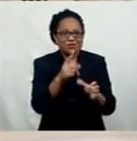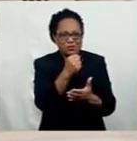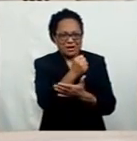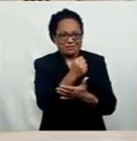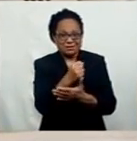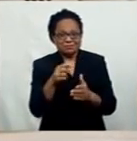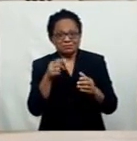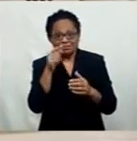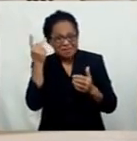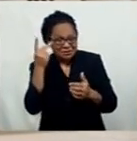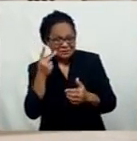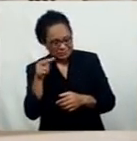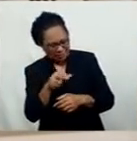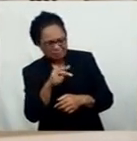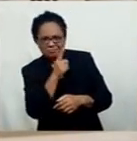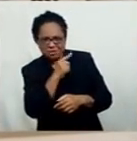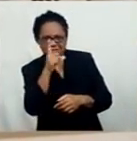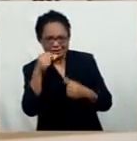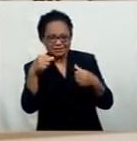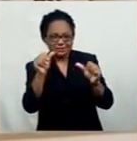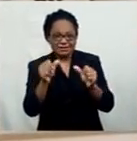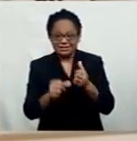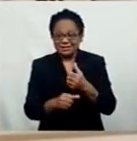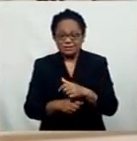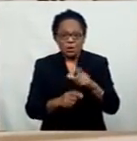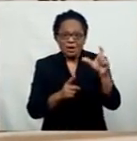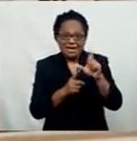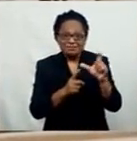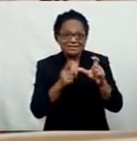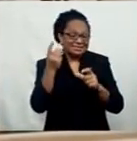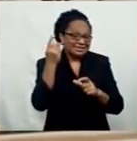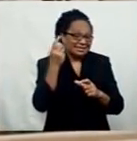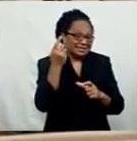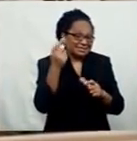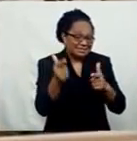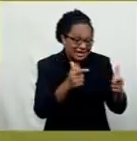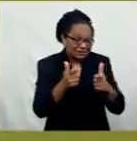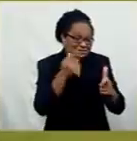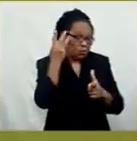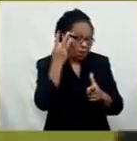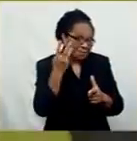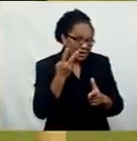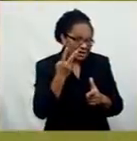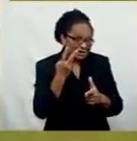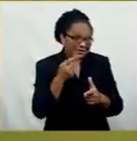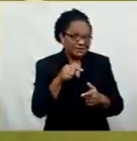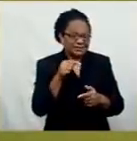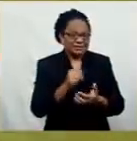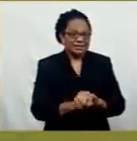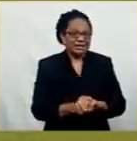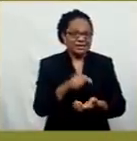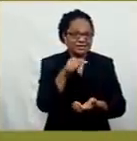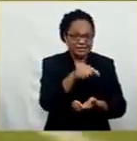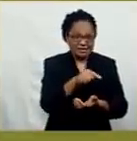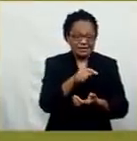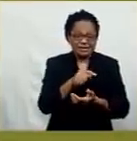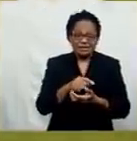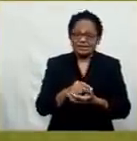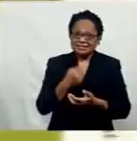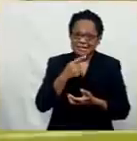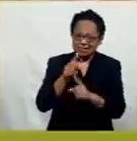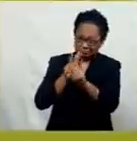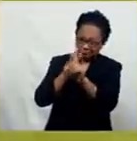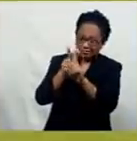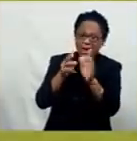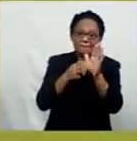achieve. Fijiana captain Rusila Nangasau, whose mentor is Kazem the Black Pearl Manasa Mbari, says if the man can do